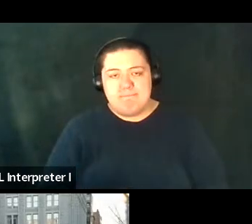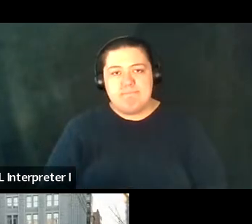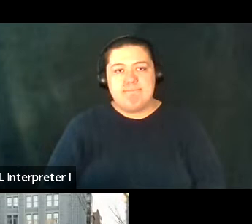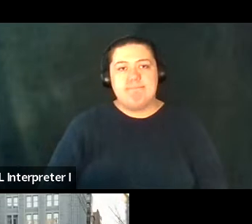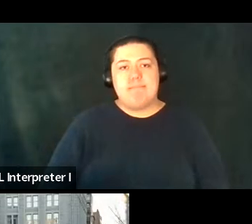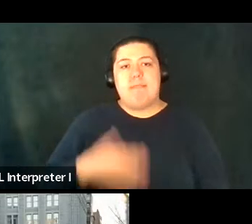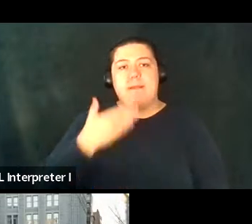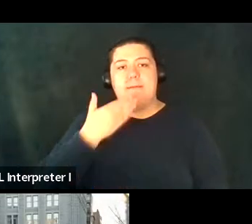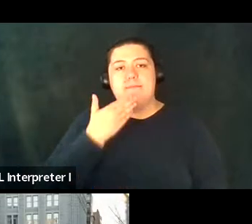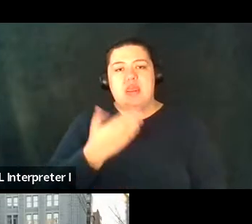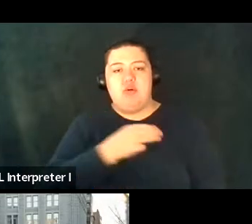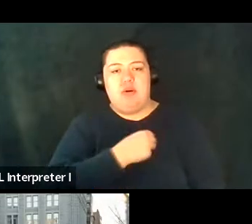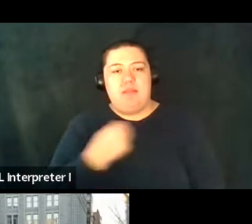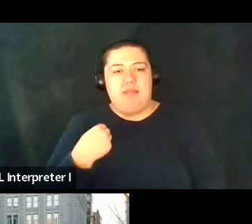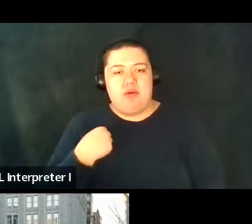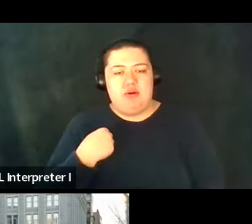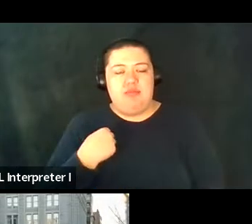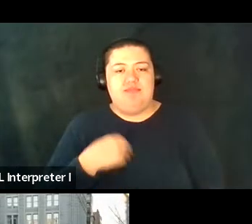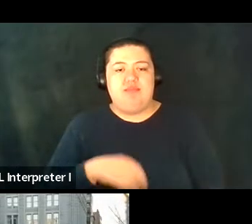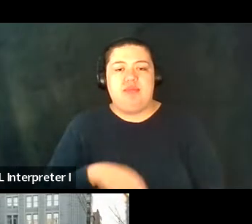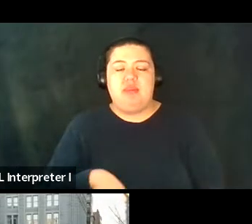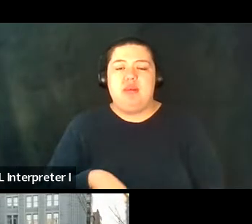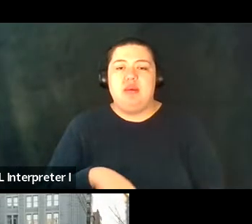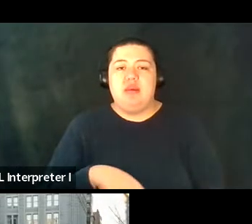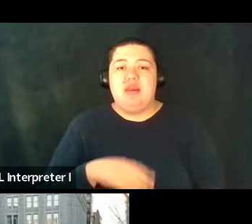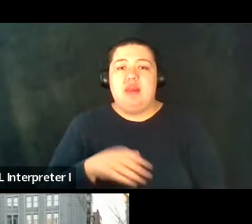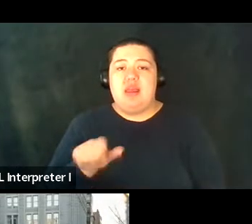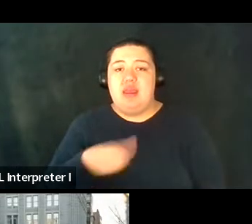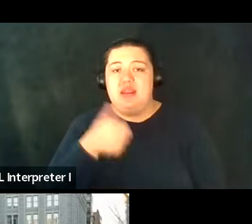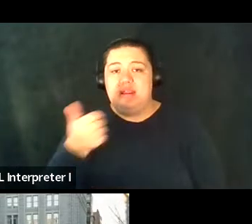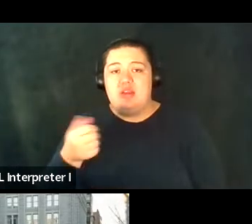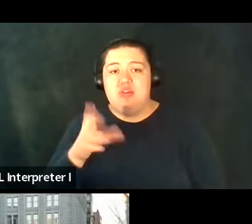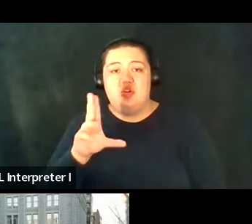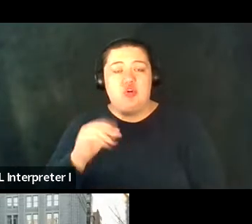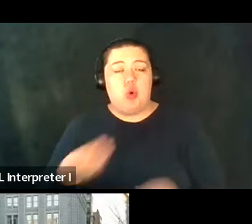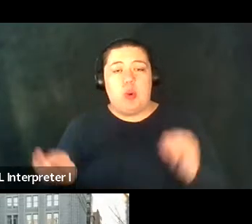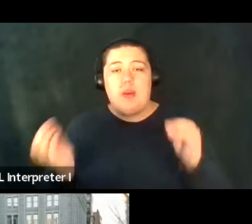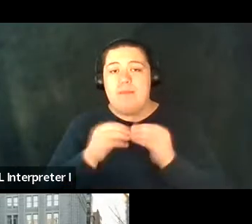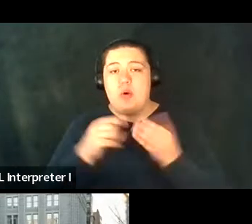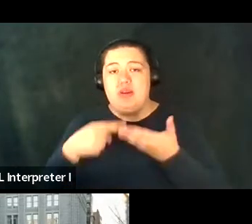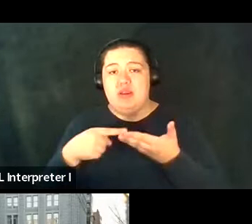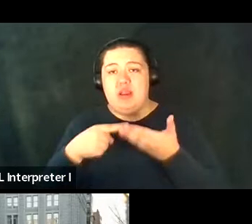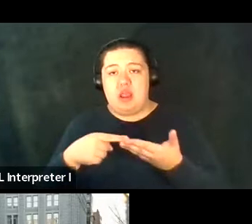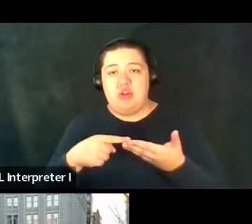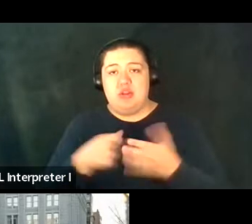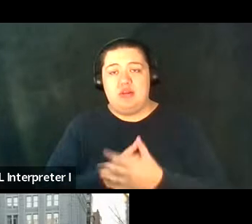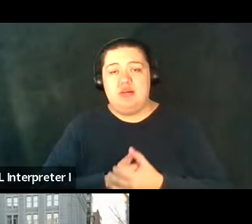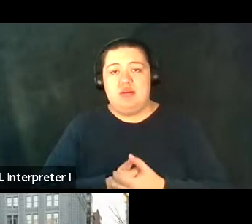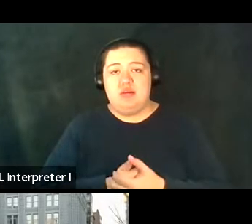Thank you, Councilmember. Anything further, or if there is no further discussion?